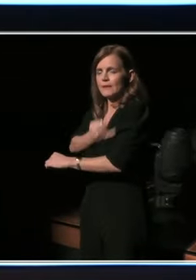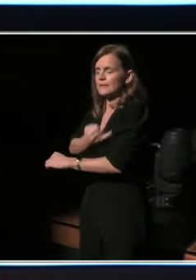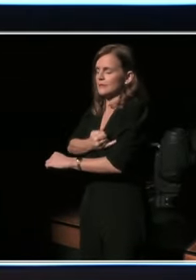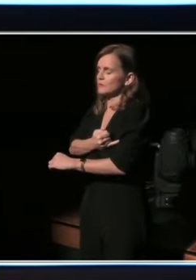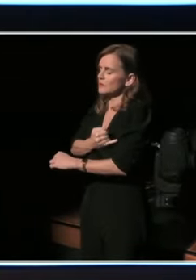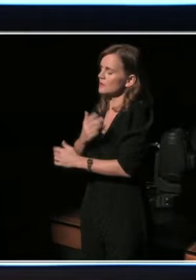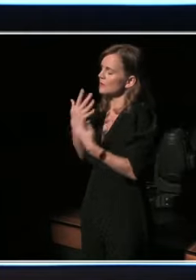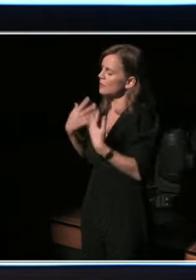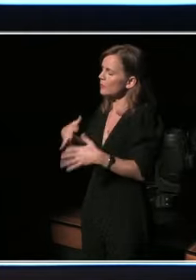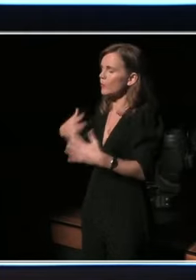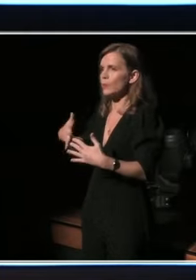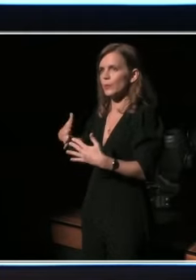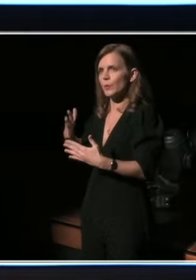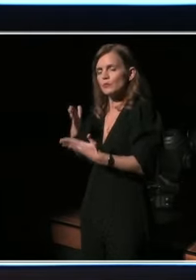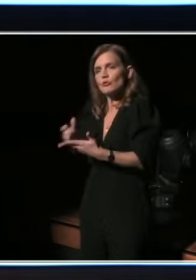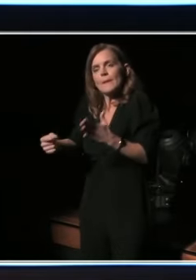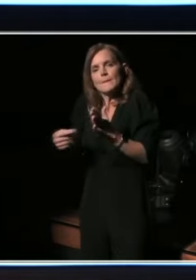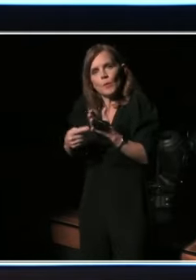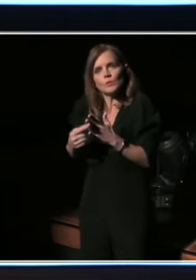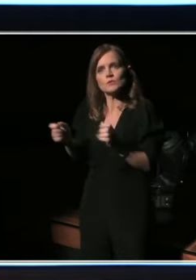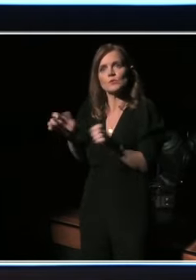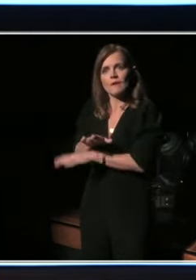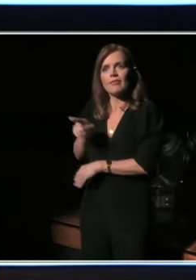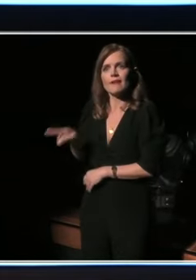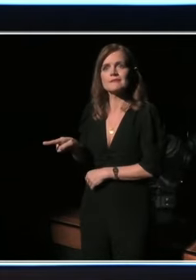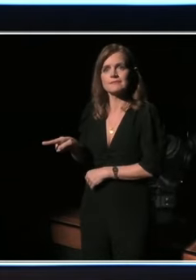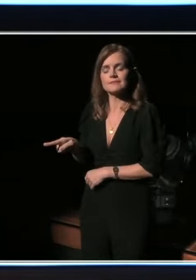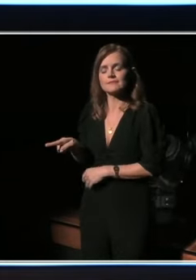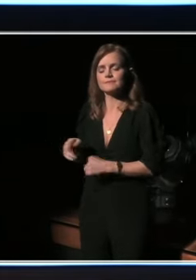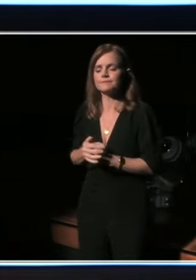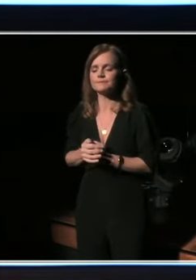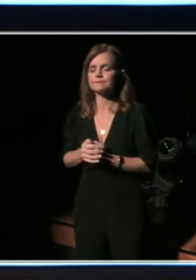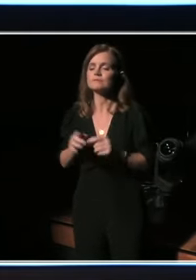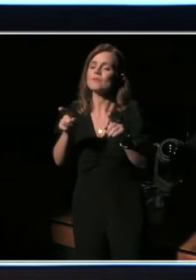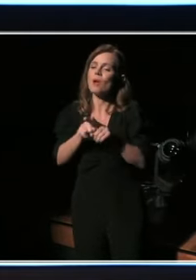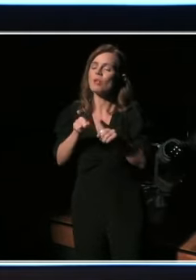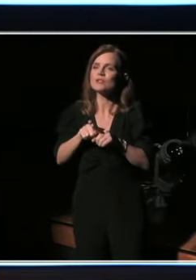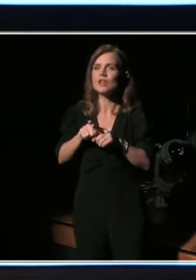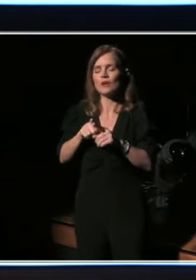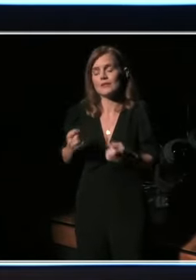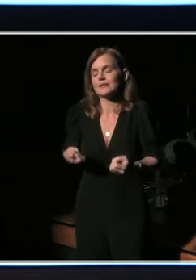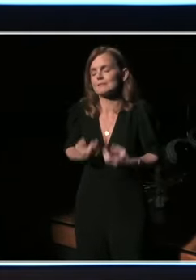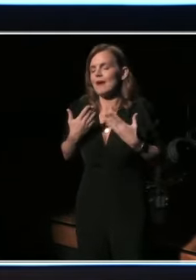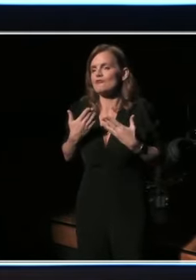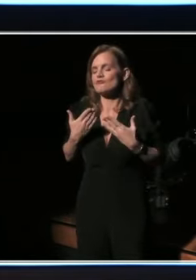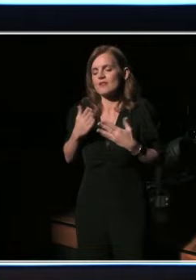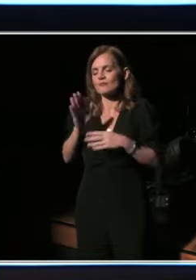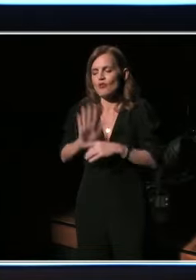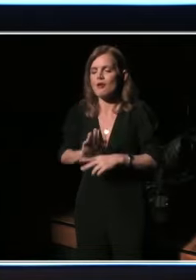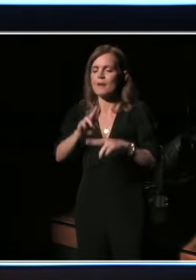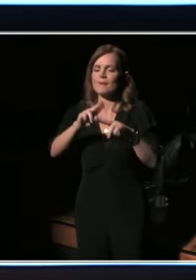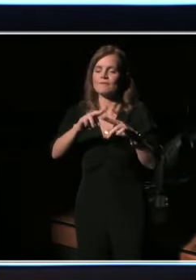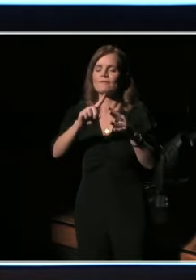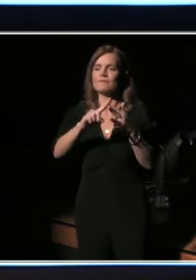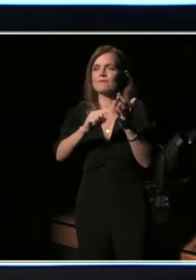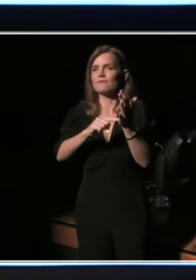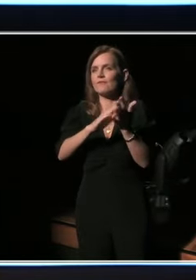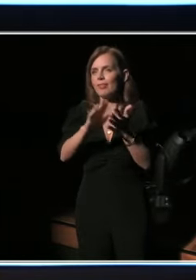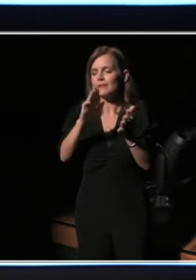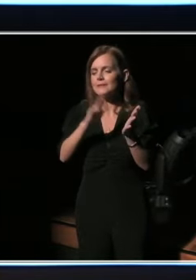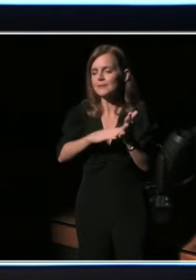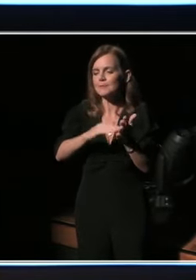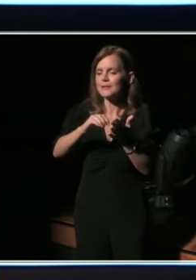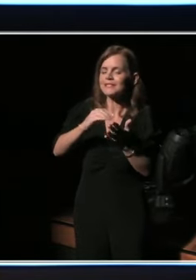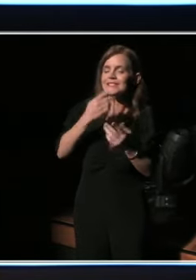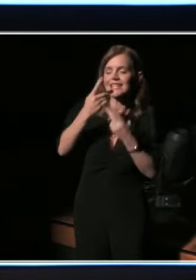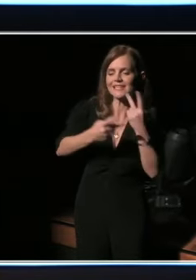searingly topical as ever. Then there was the inspiring Feltham Sings, in collaboration with Brian Hill